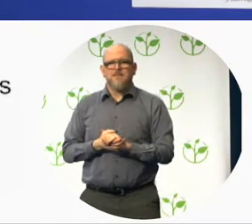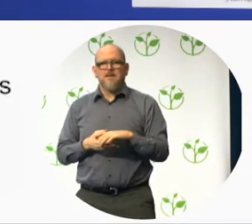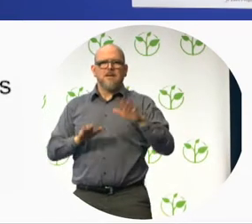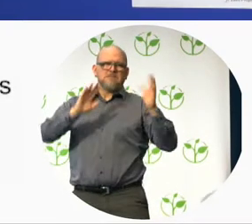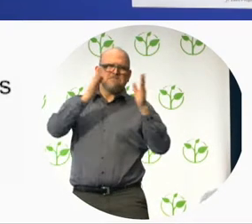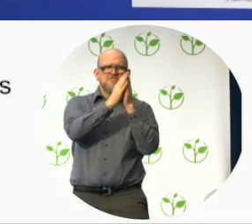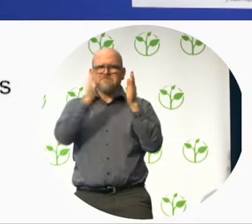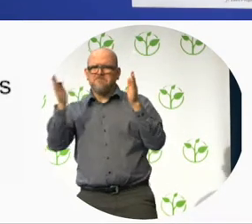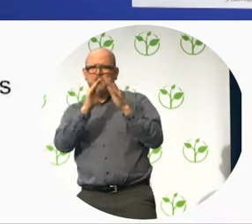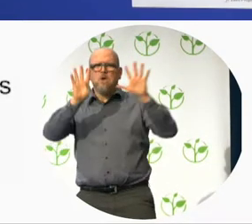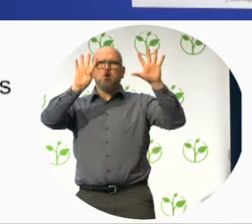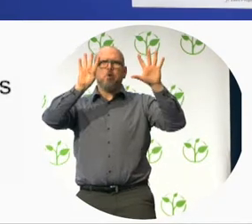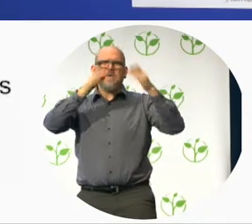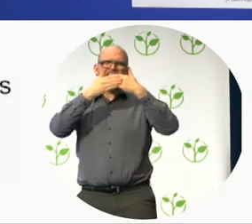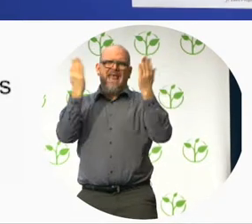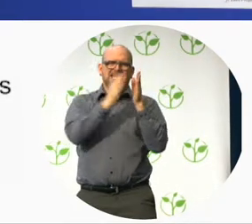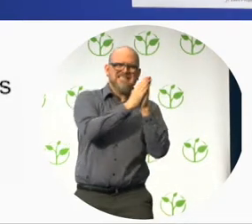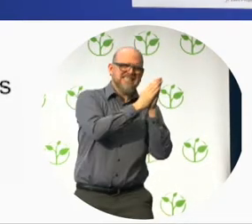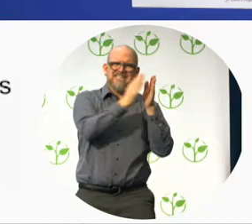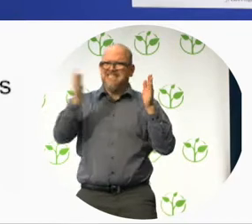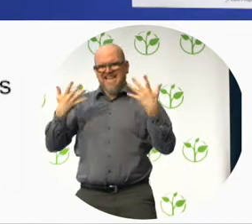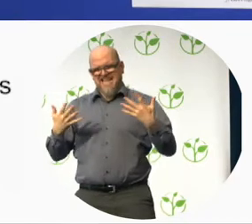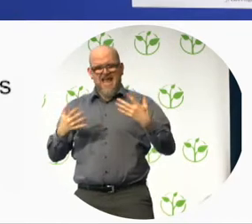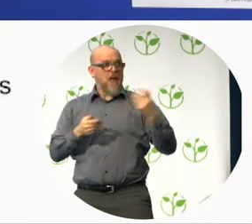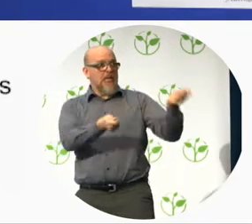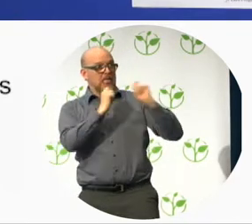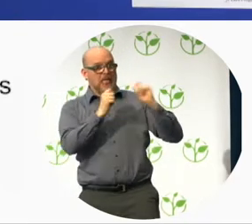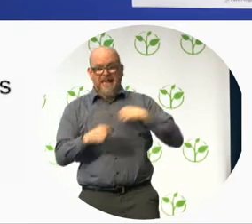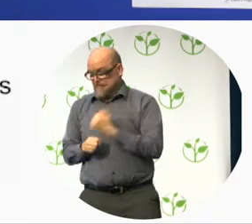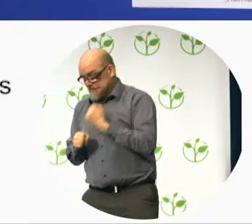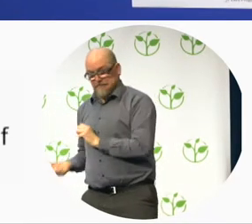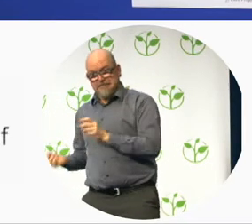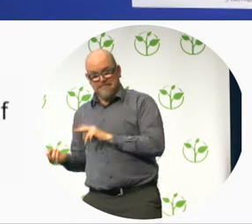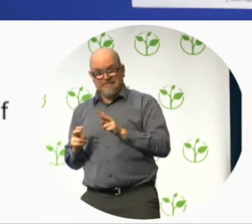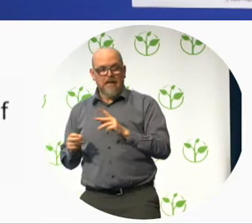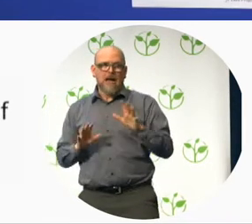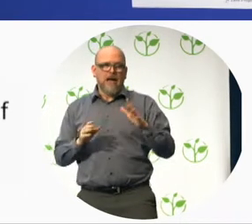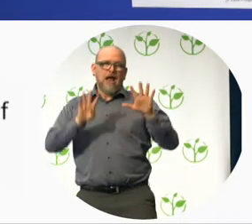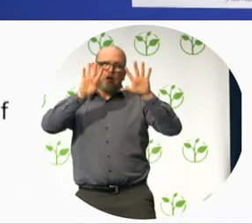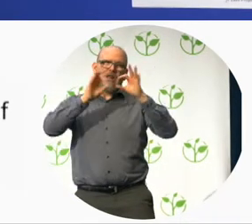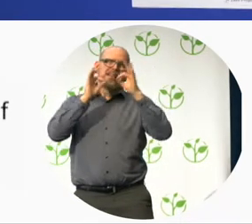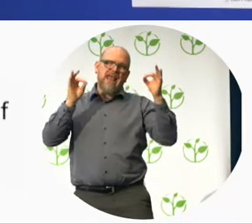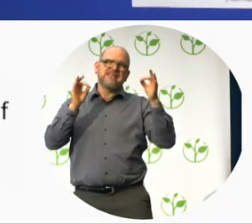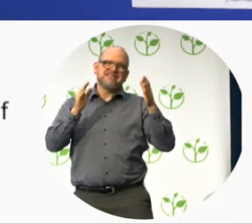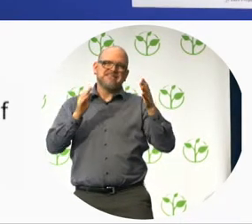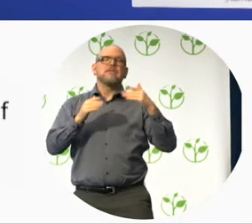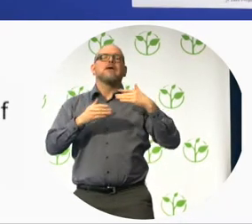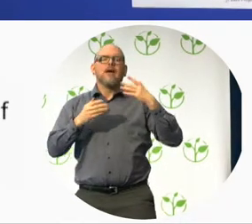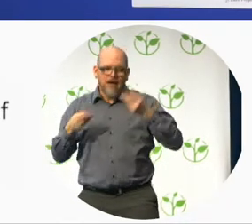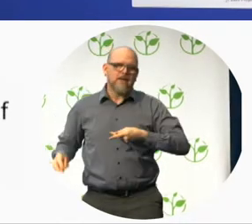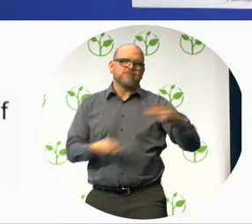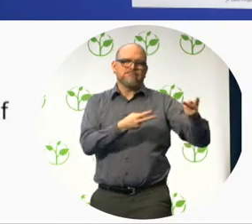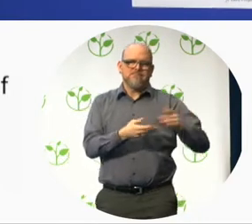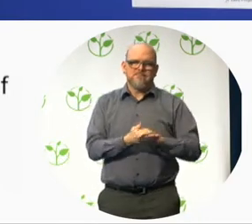Prior to receiving this honor and being here today, I will mention that the U.S. Equal Employment Opportunity Commission,